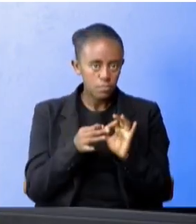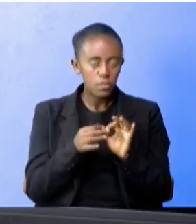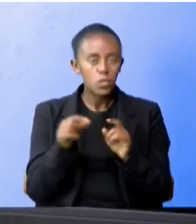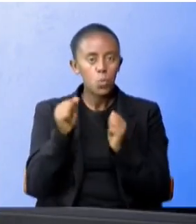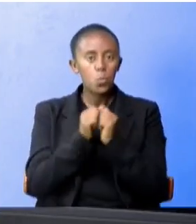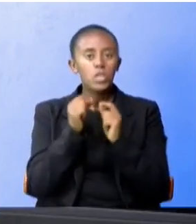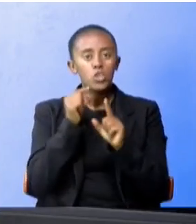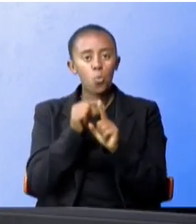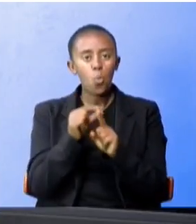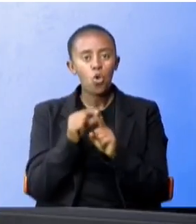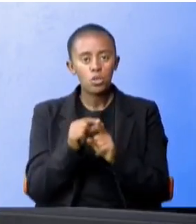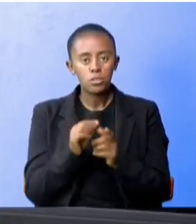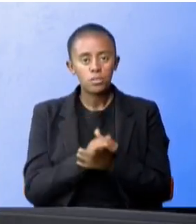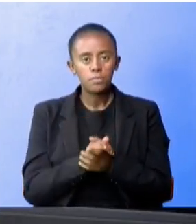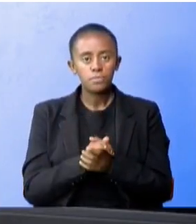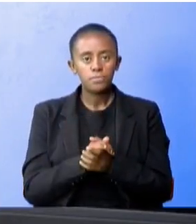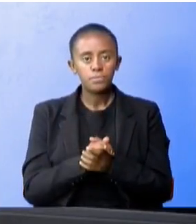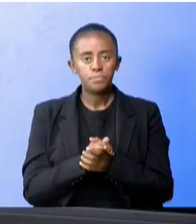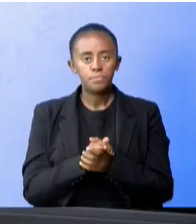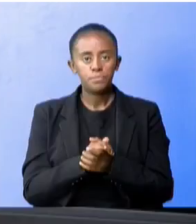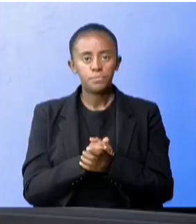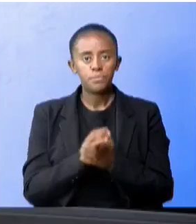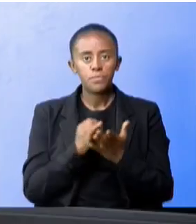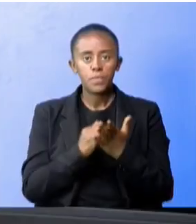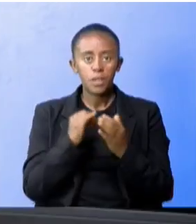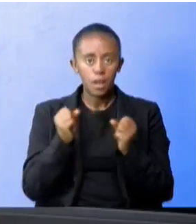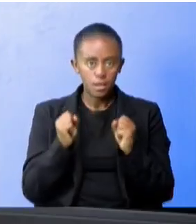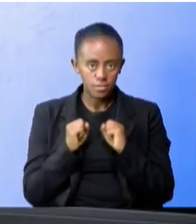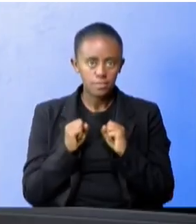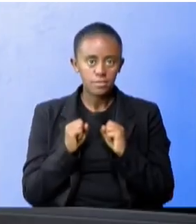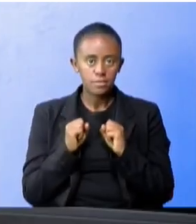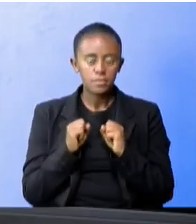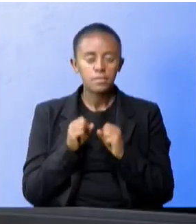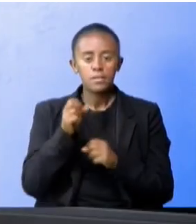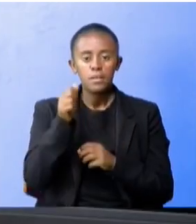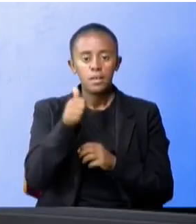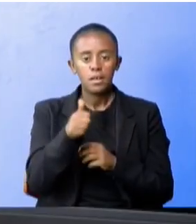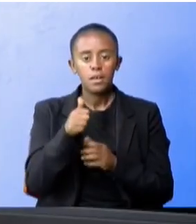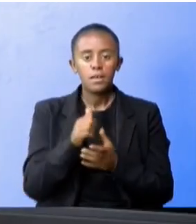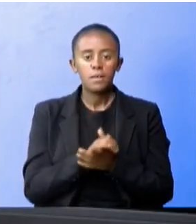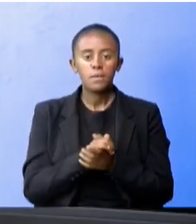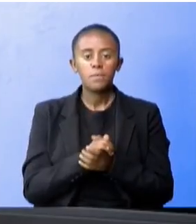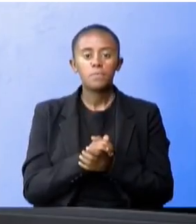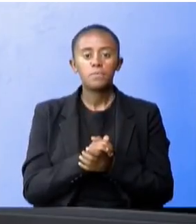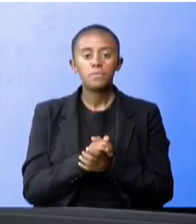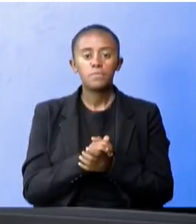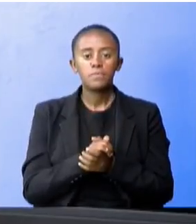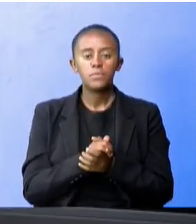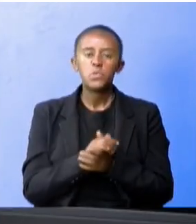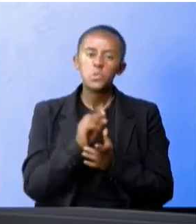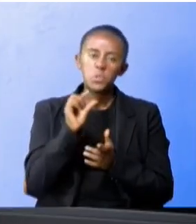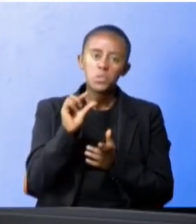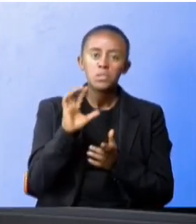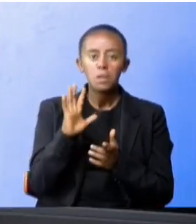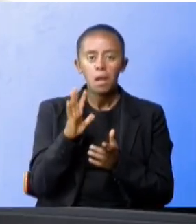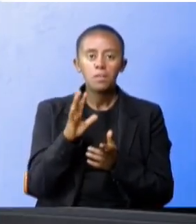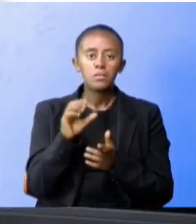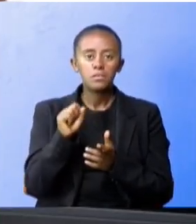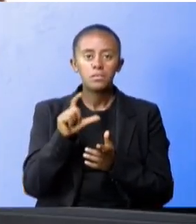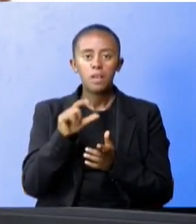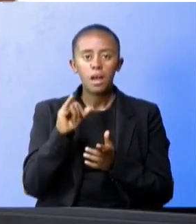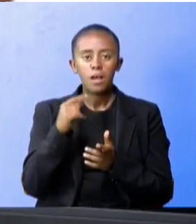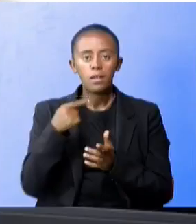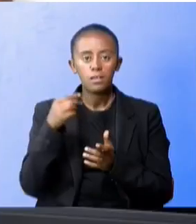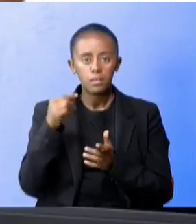word. It has a slight